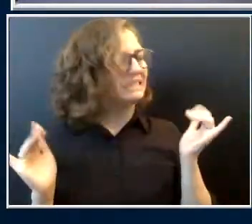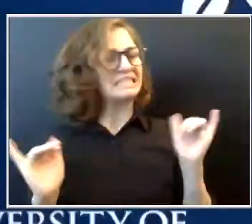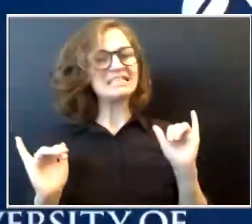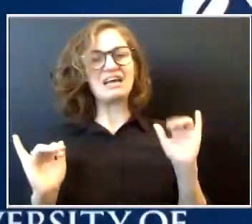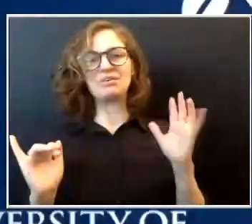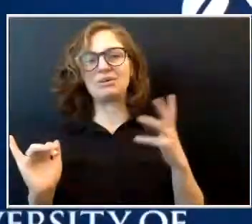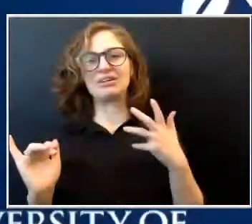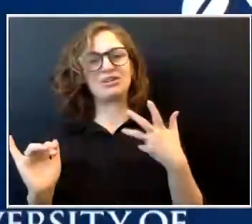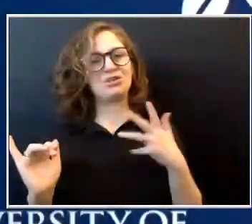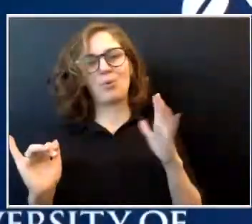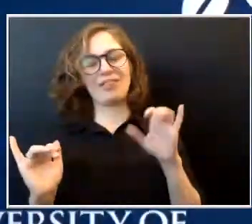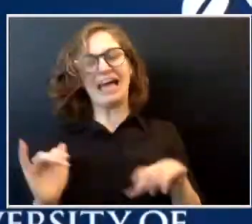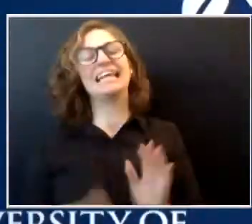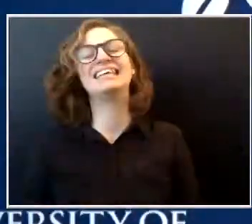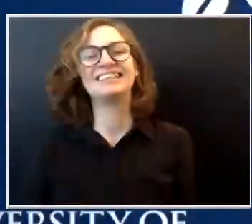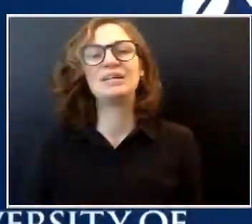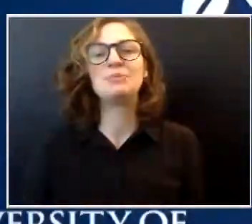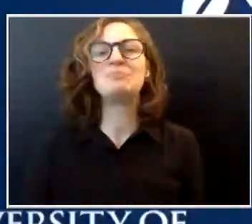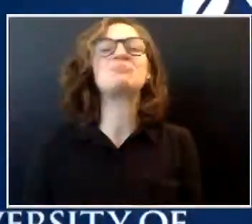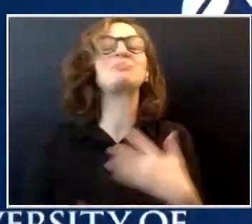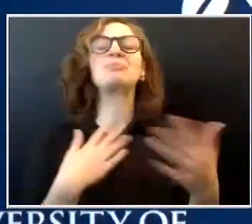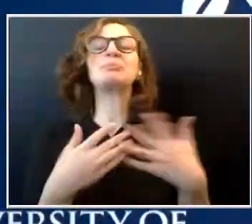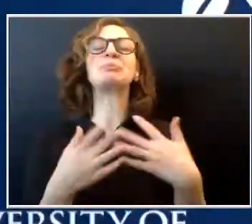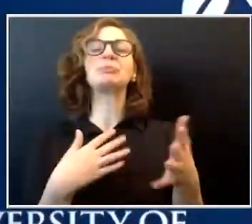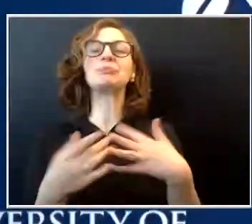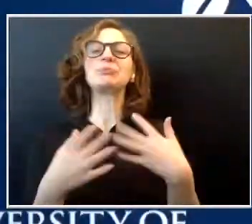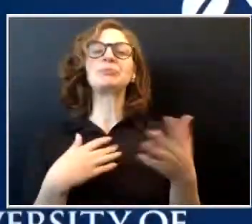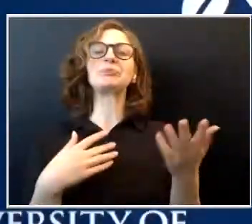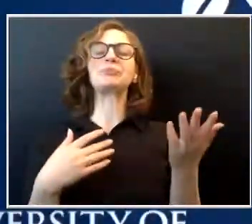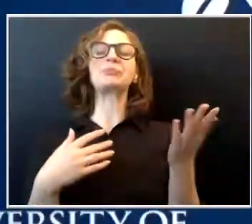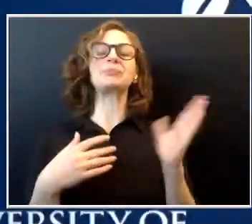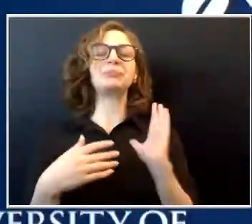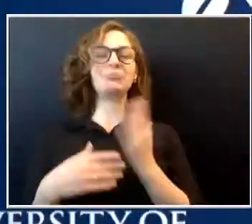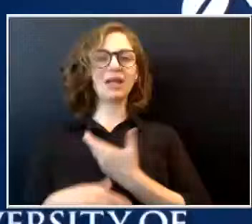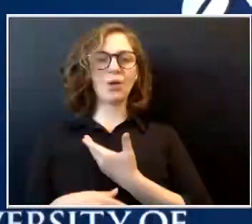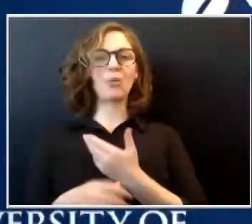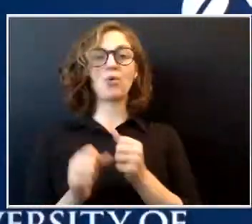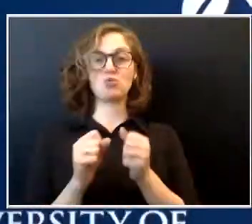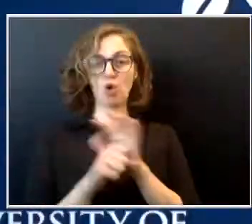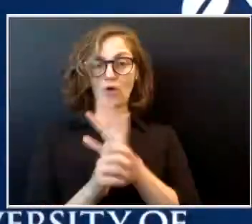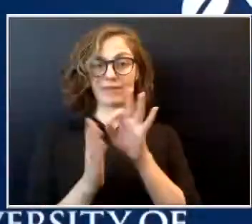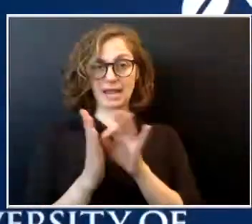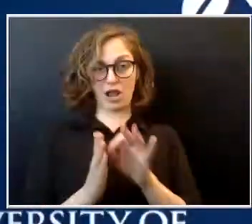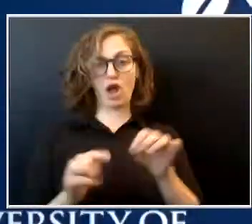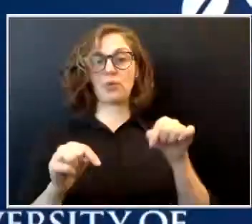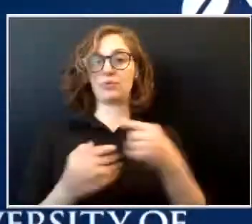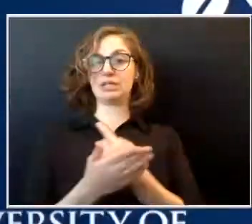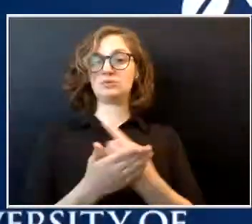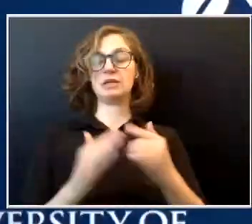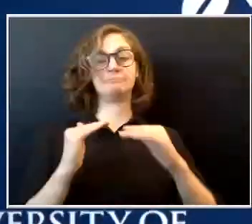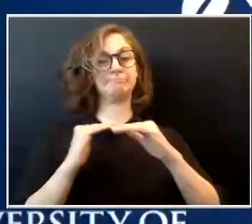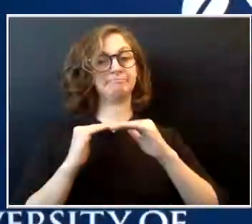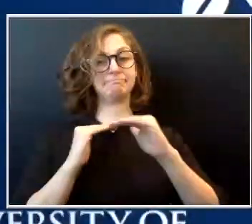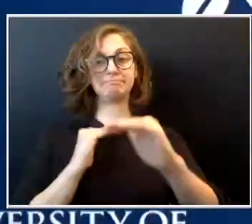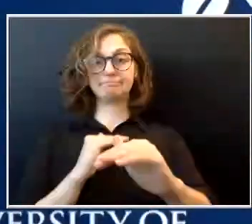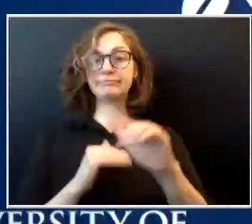bad. So our COVID count this week has stayed steady at 24 active